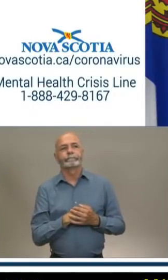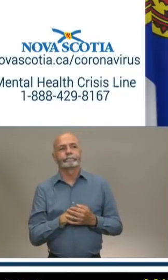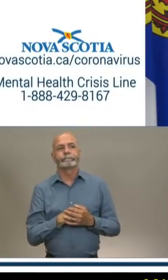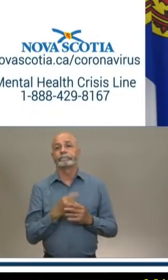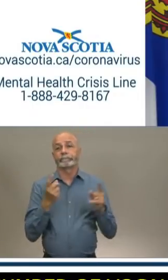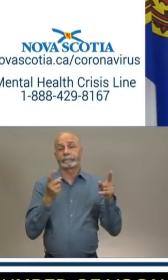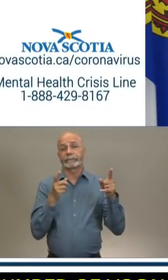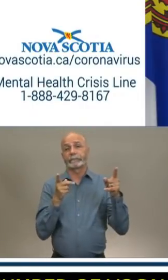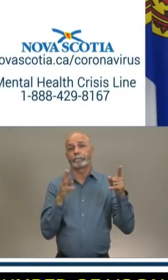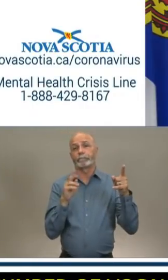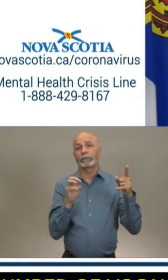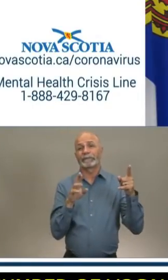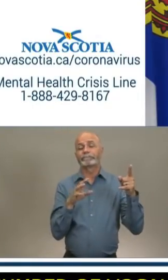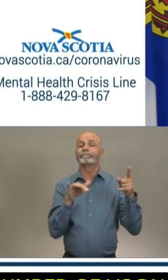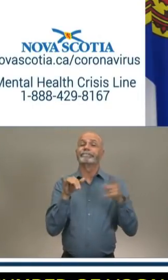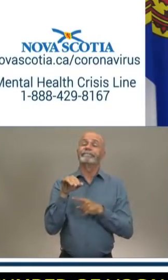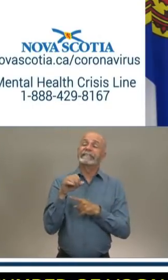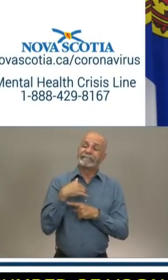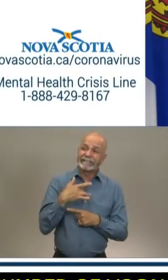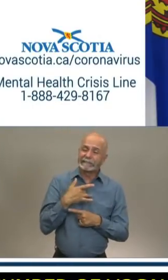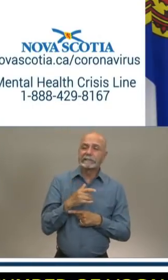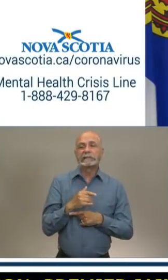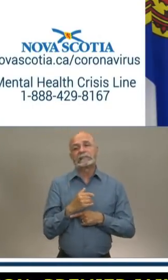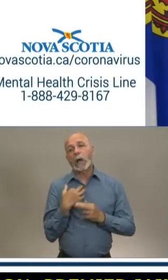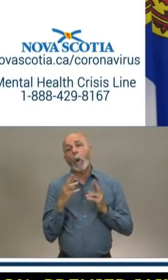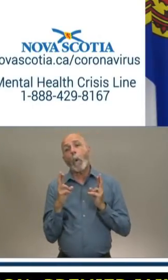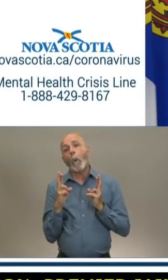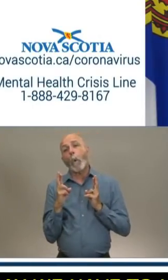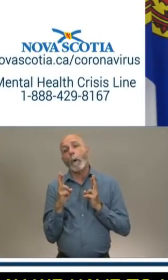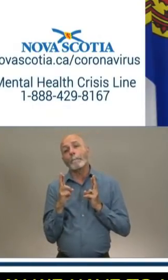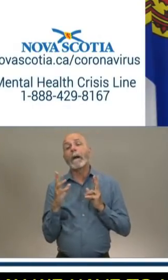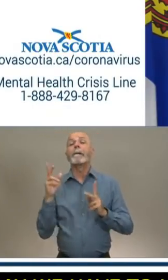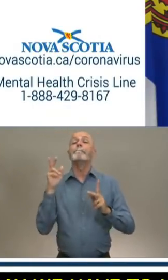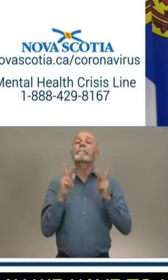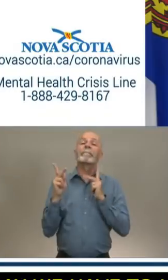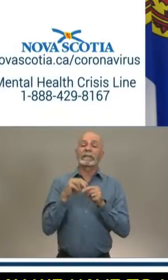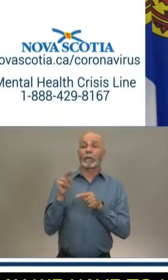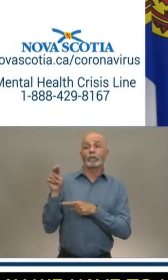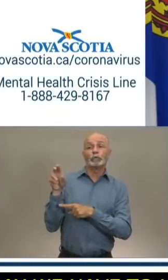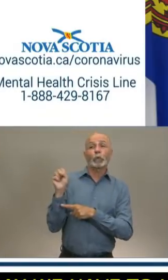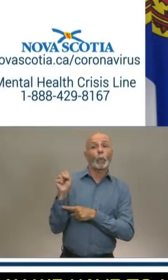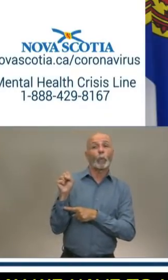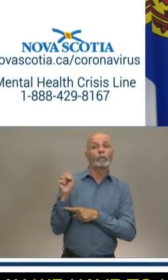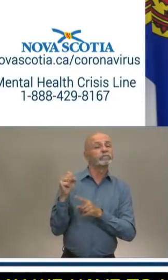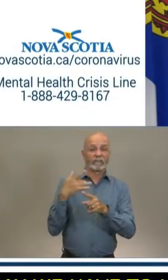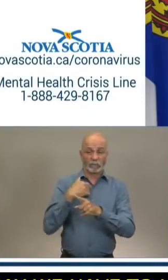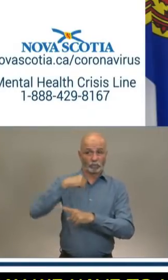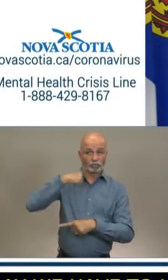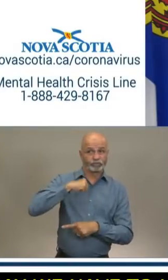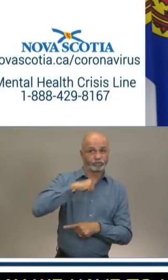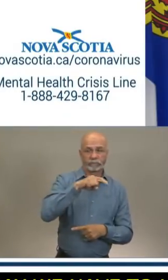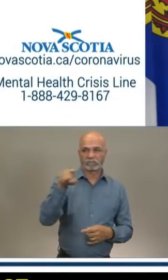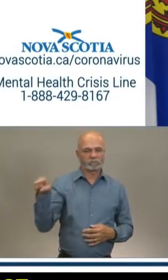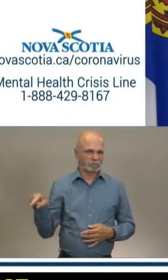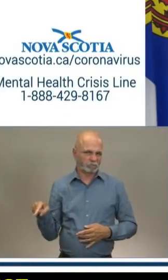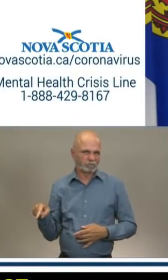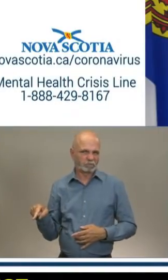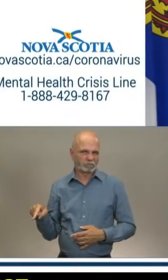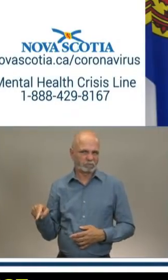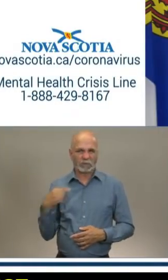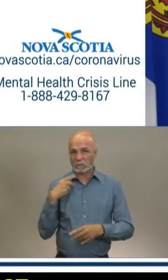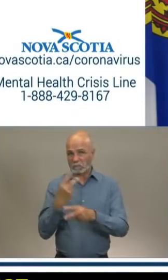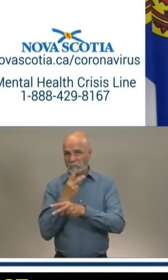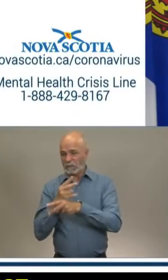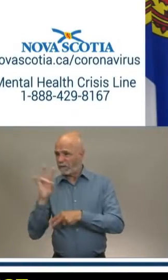that most Nova Scotians do not think that way. And we have over 70% of our population and growing that has already had one